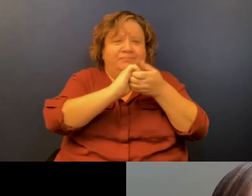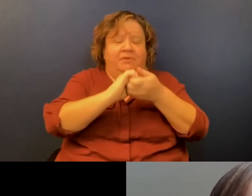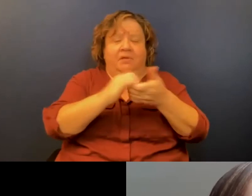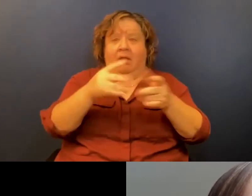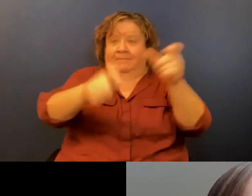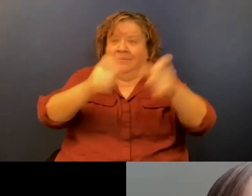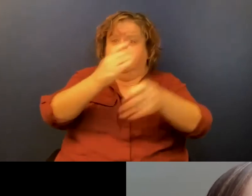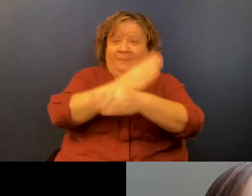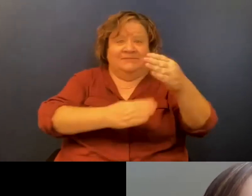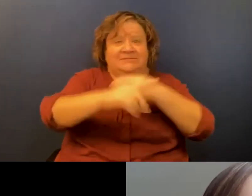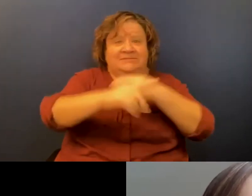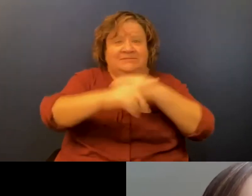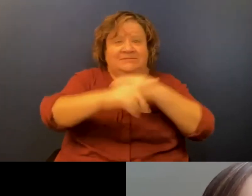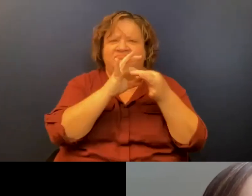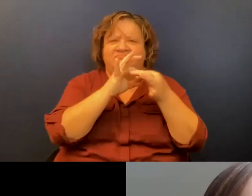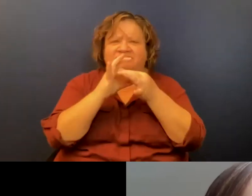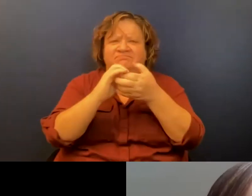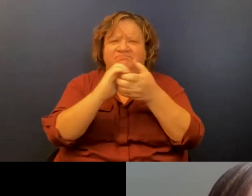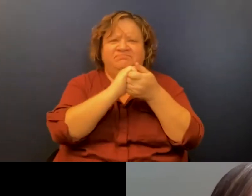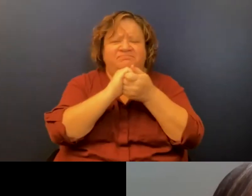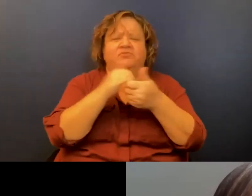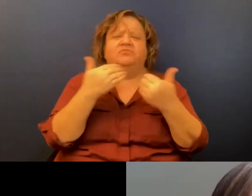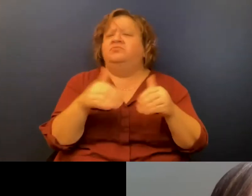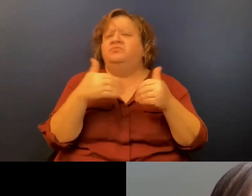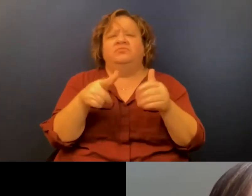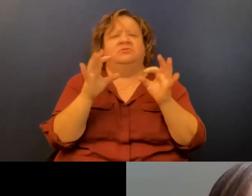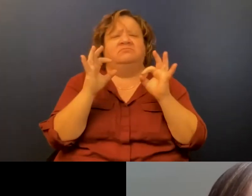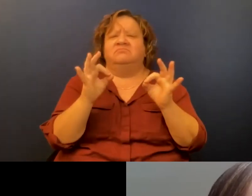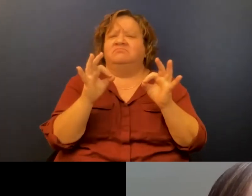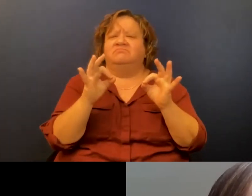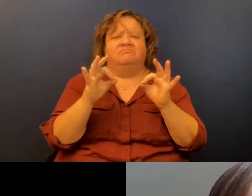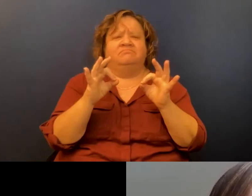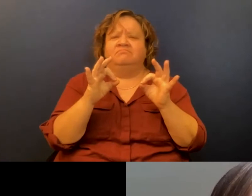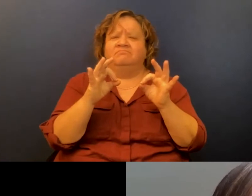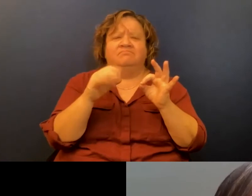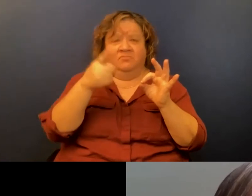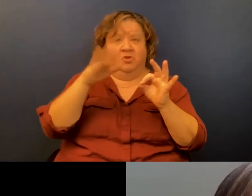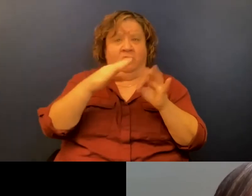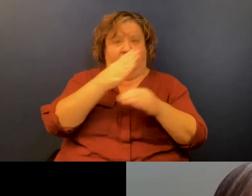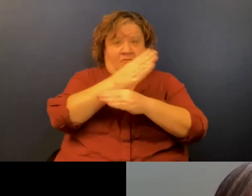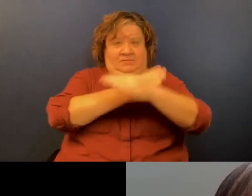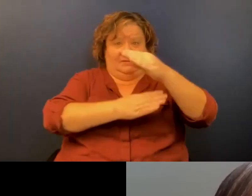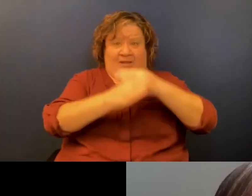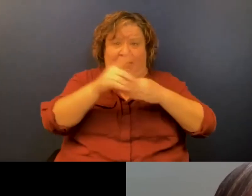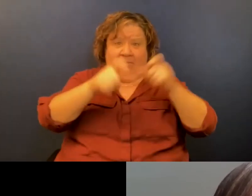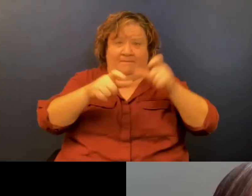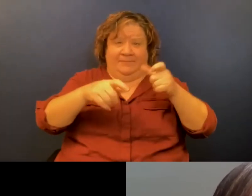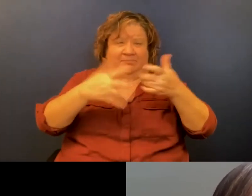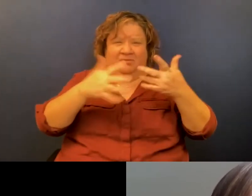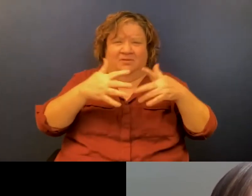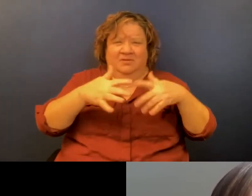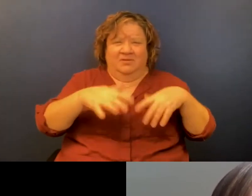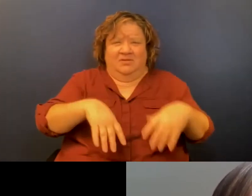up 25% of the world's population? That's about 2 billion people. Of that number, it is estimated